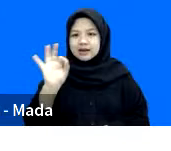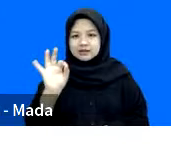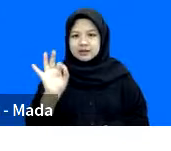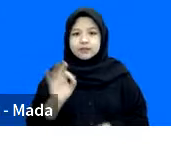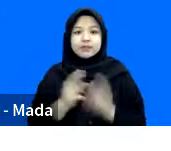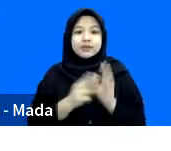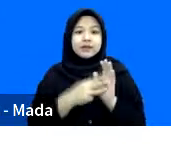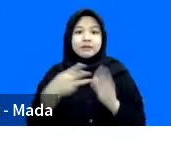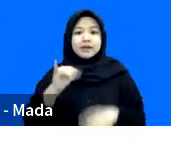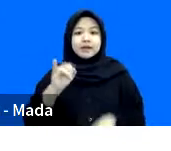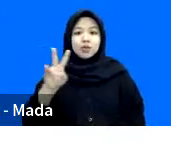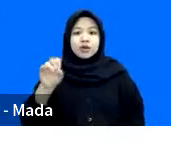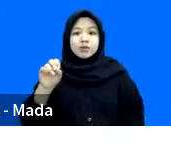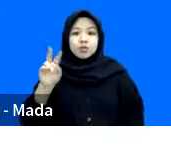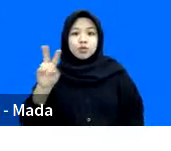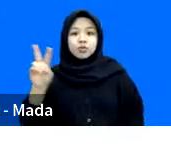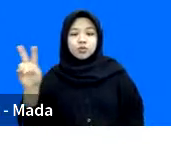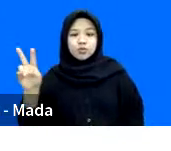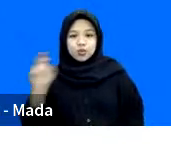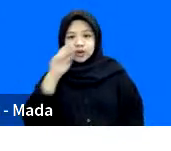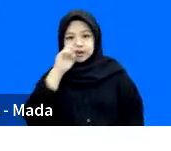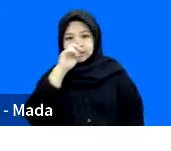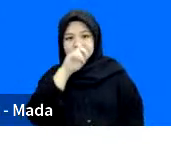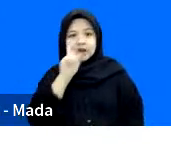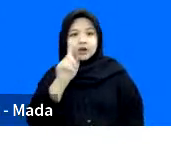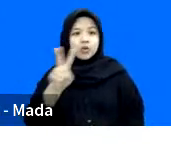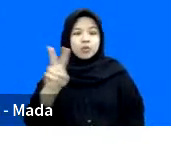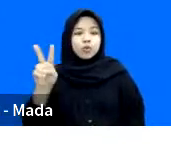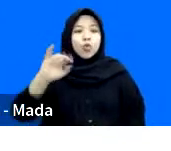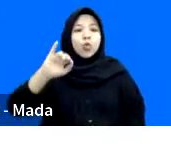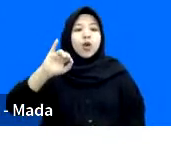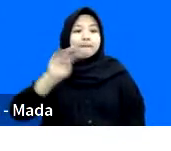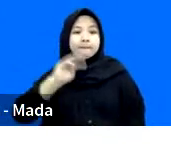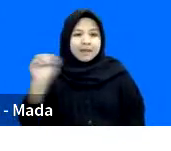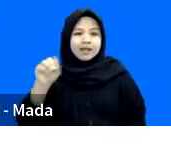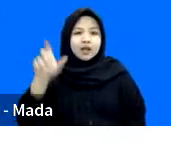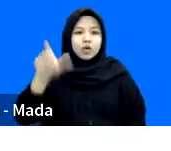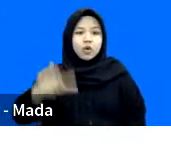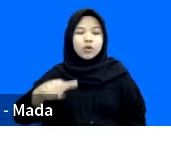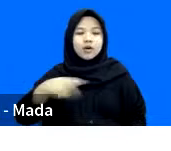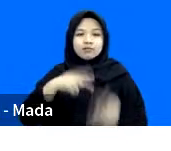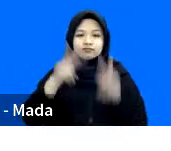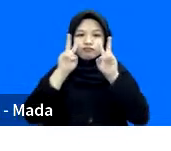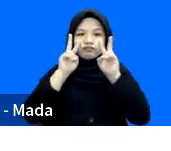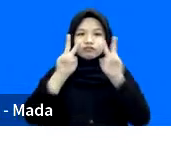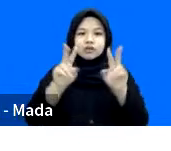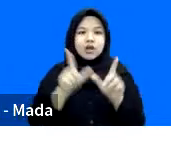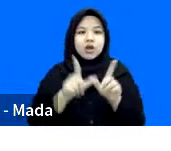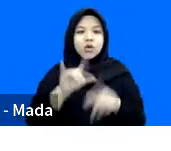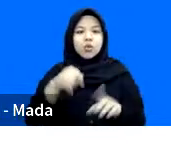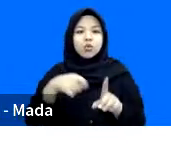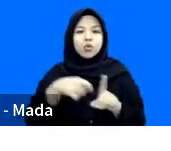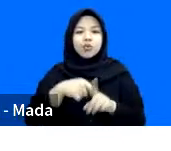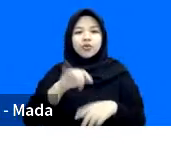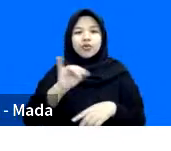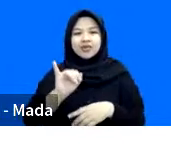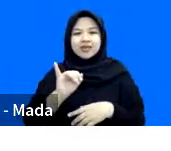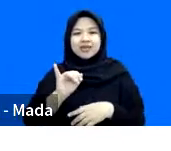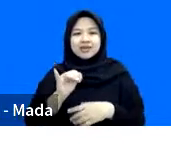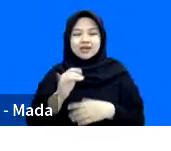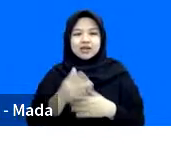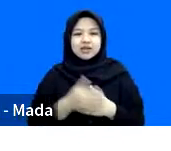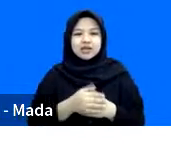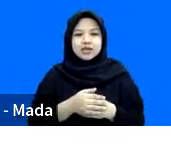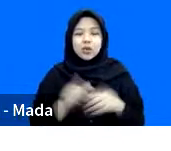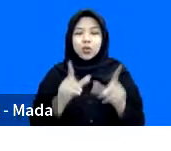22 billion visitors visited Wiki project sites. And we are actually the only